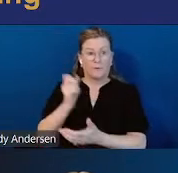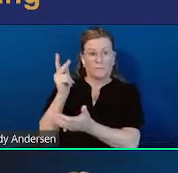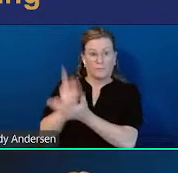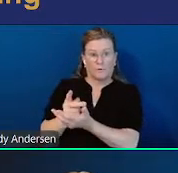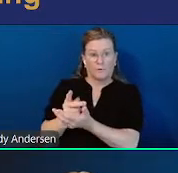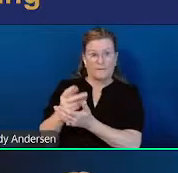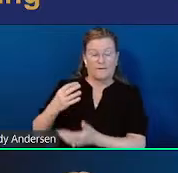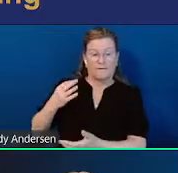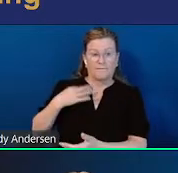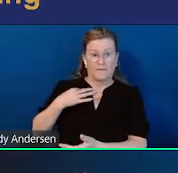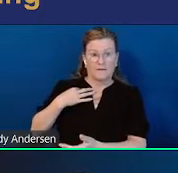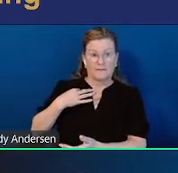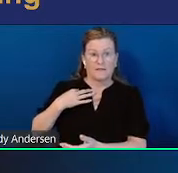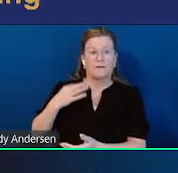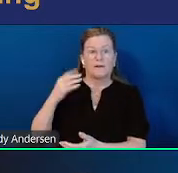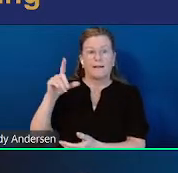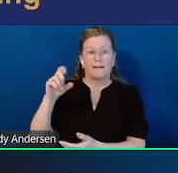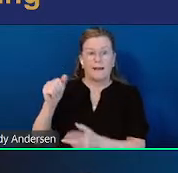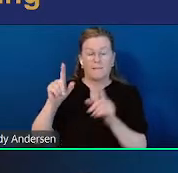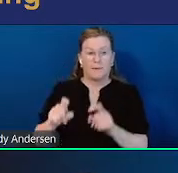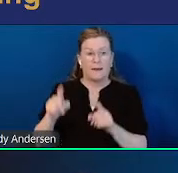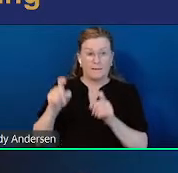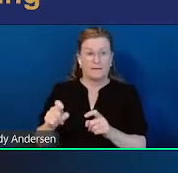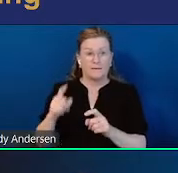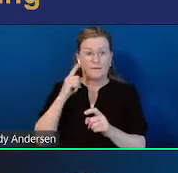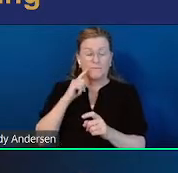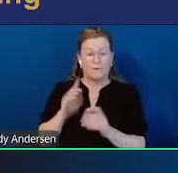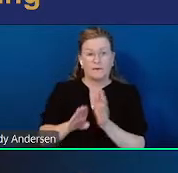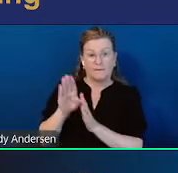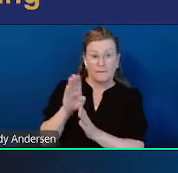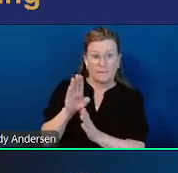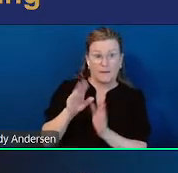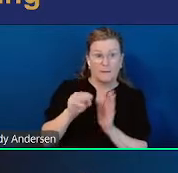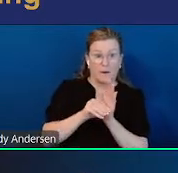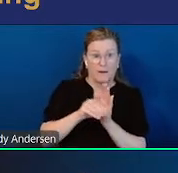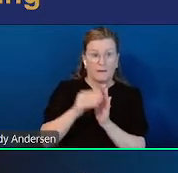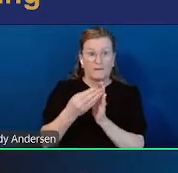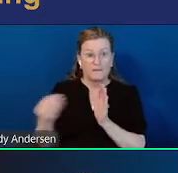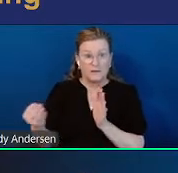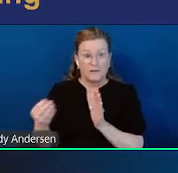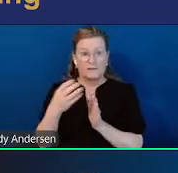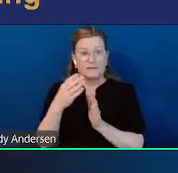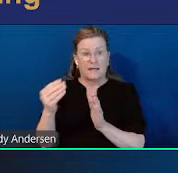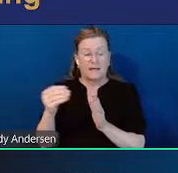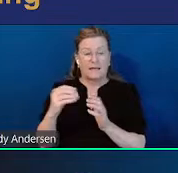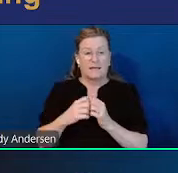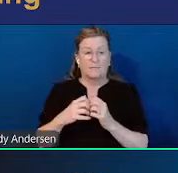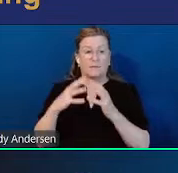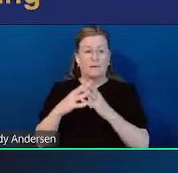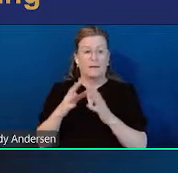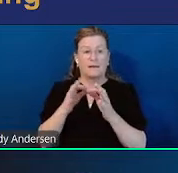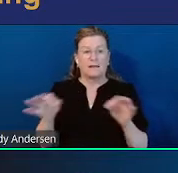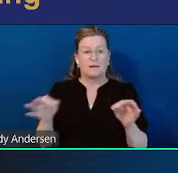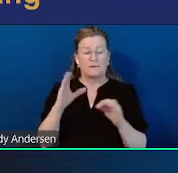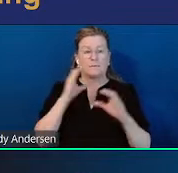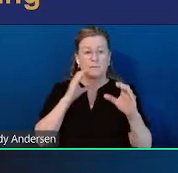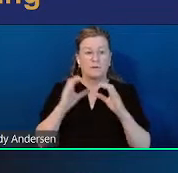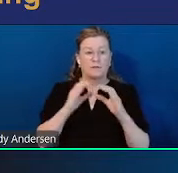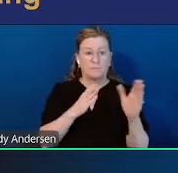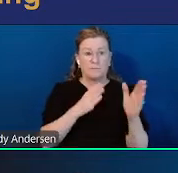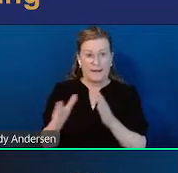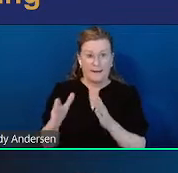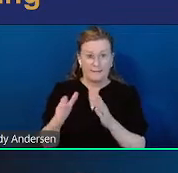a voluntary LEA pilot for developing model materials and implementing a language and